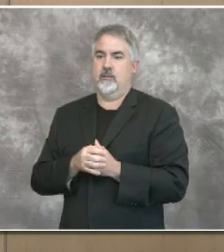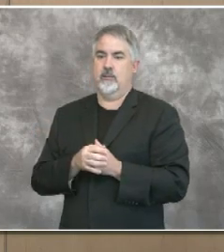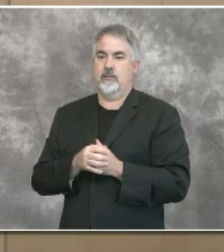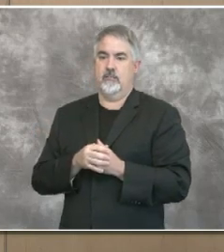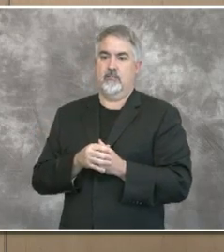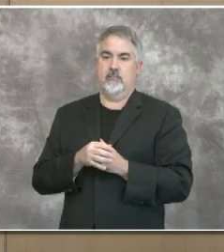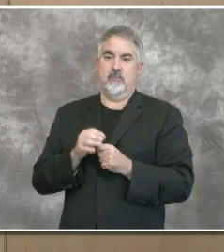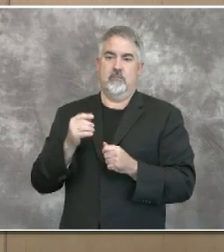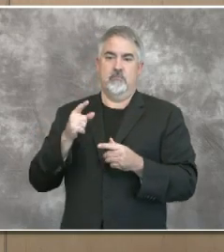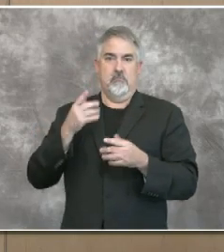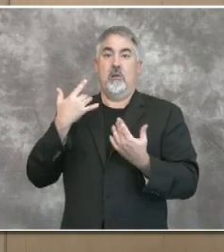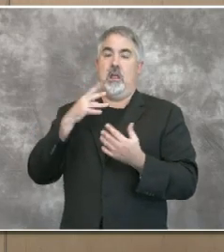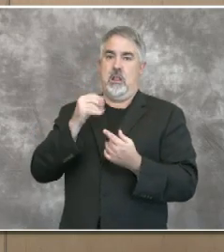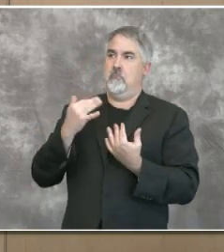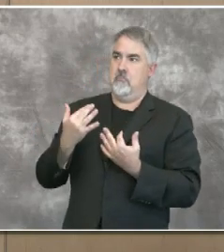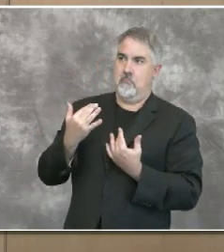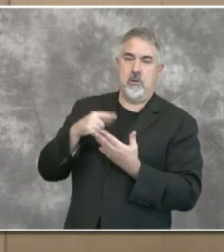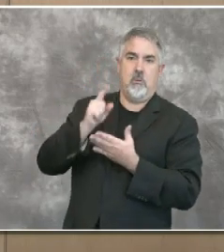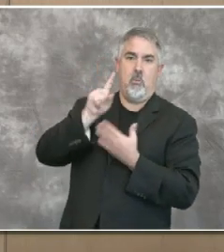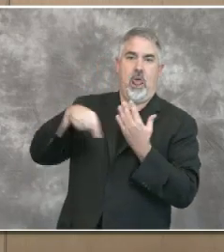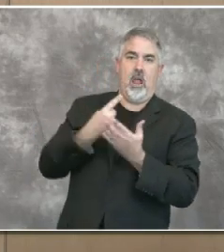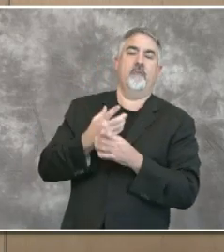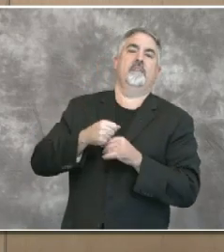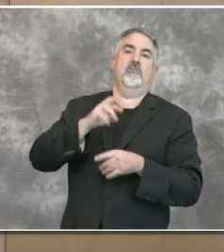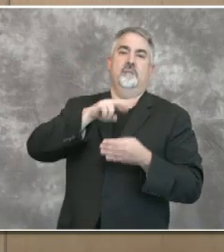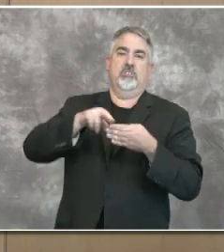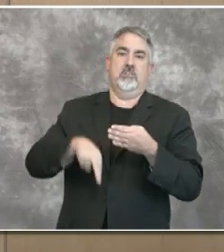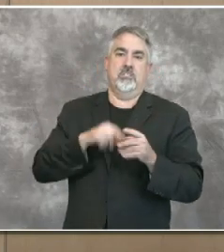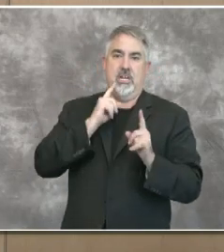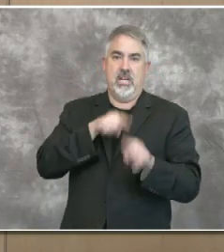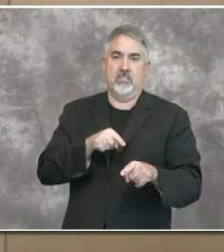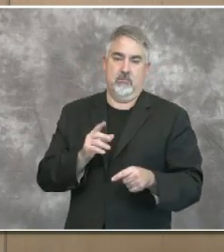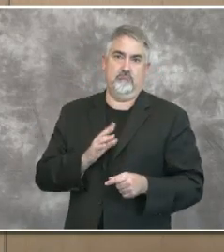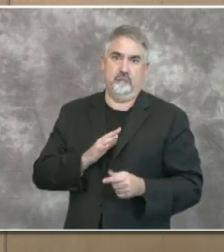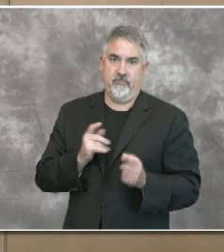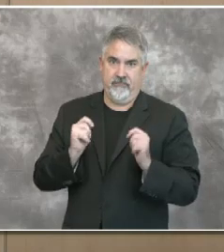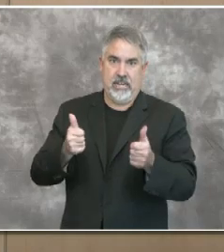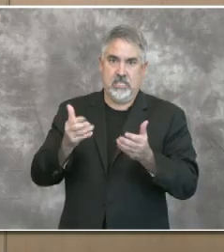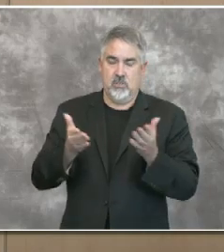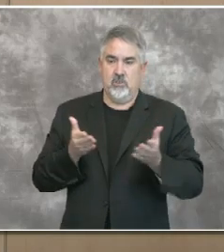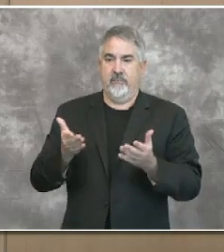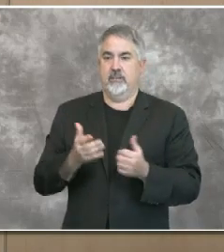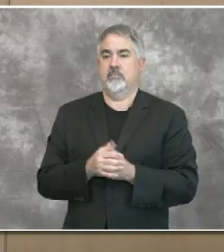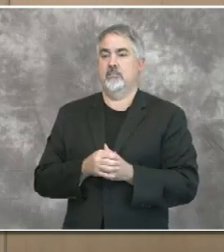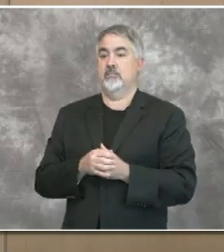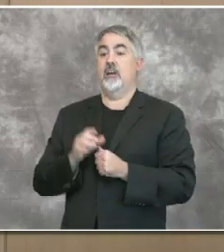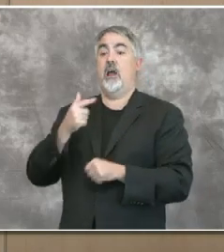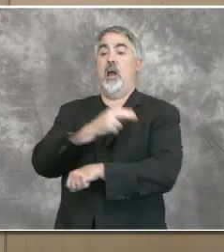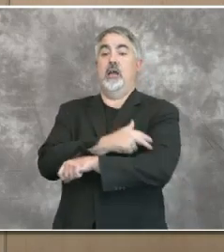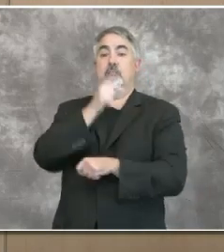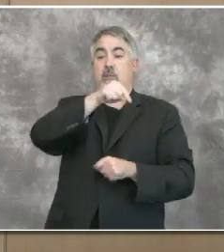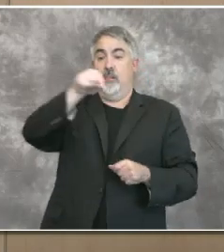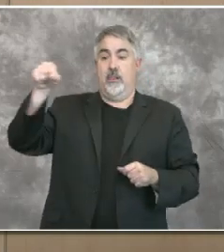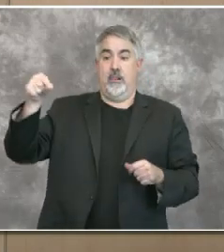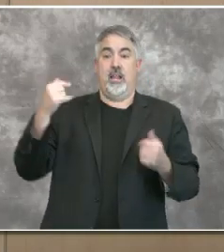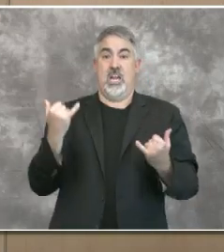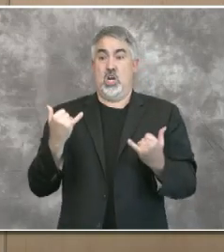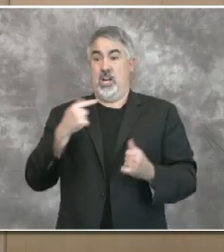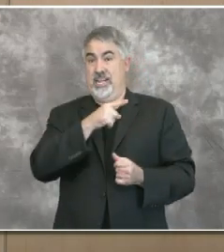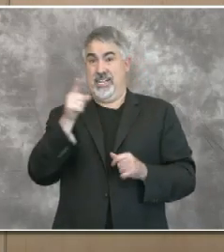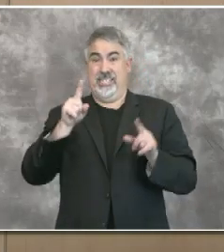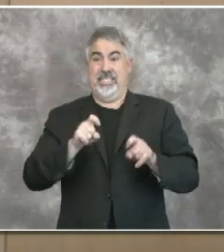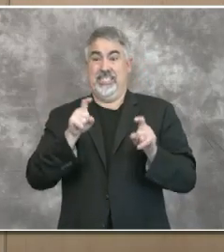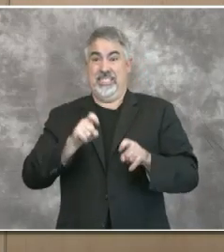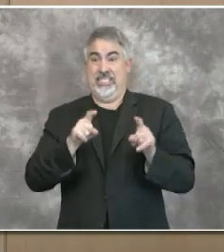hospitals, approximately 6 to 7 hospitals that are currently testing. That capacity per day is about 1,500